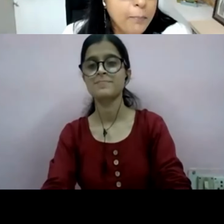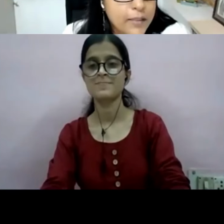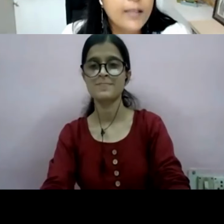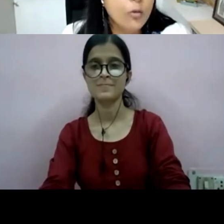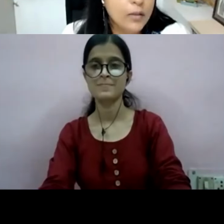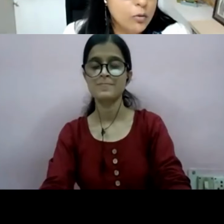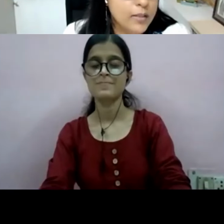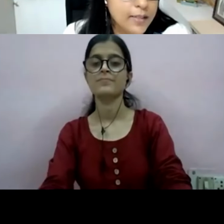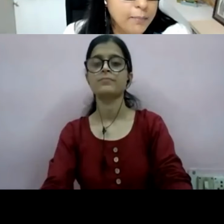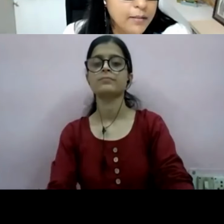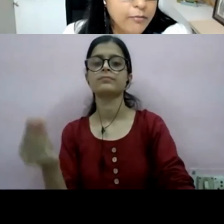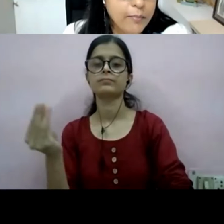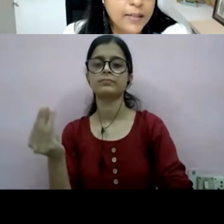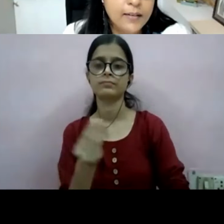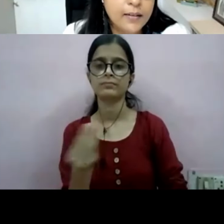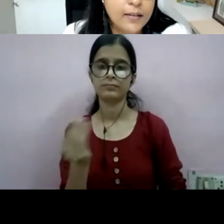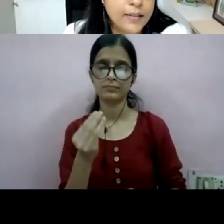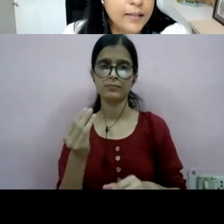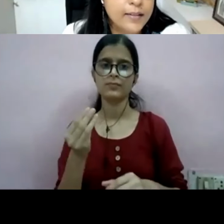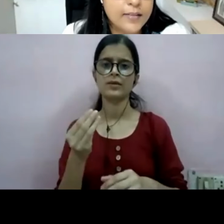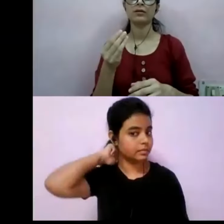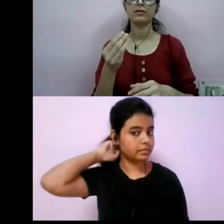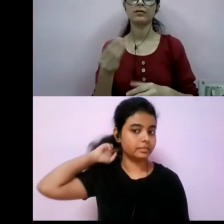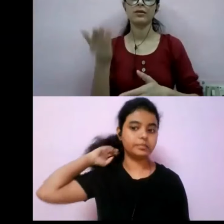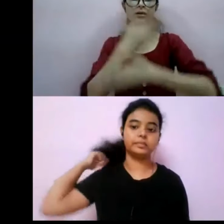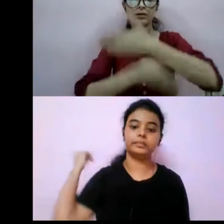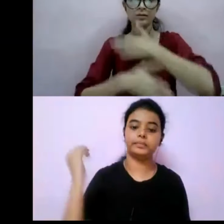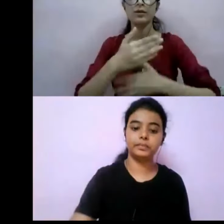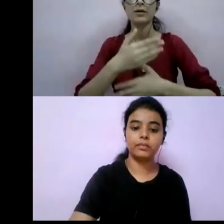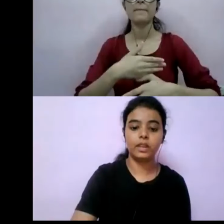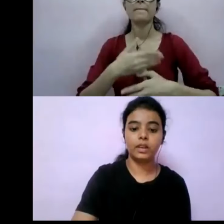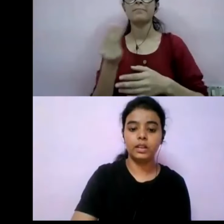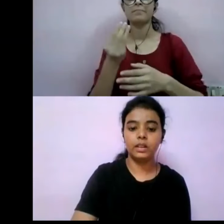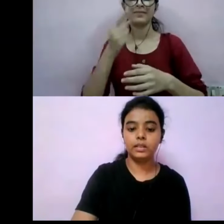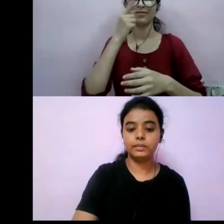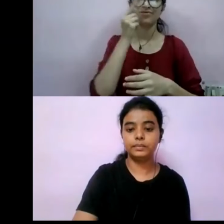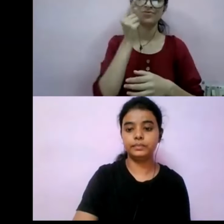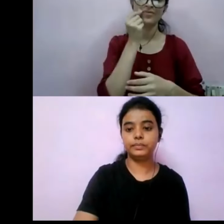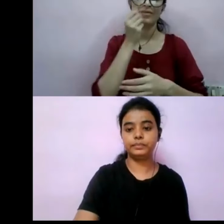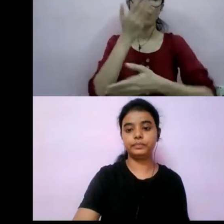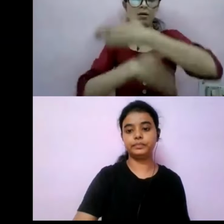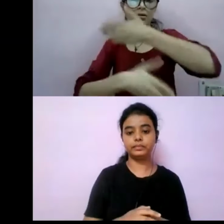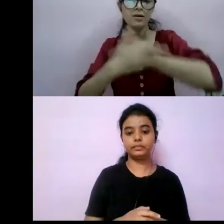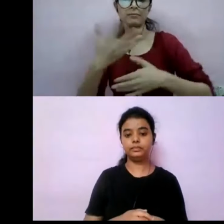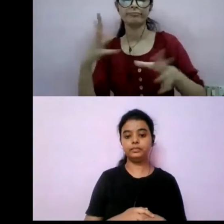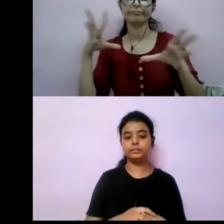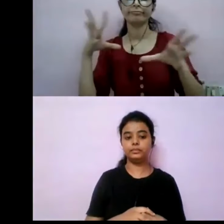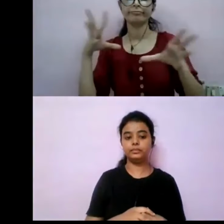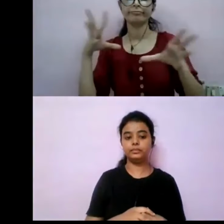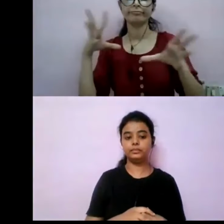are particular to disabled women and occur at the intersection of gender and disability. And Mehrotra in